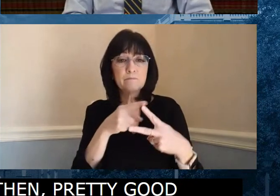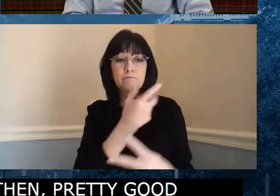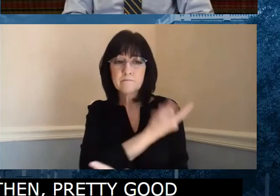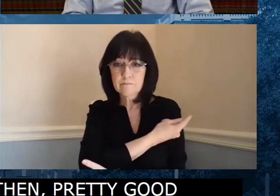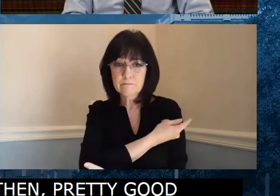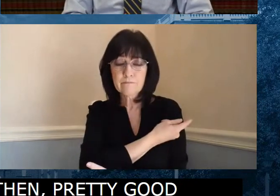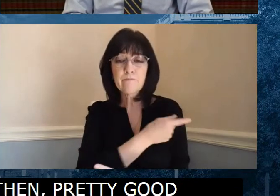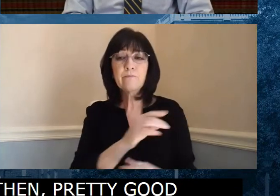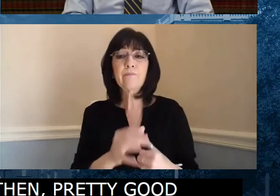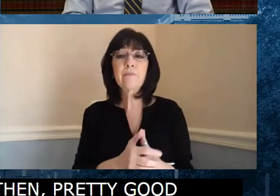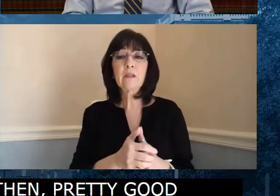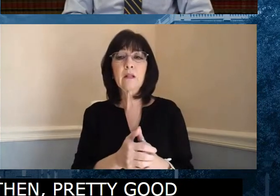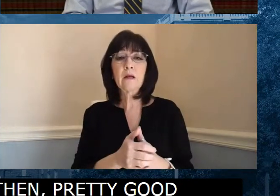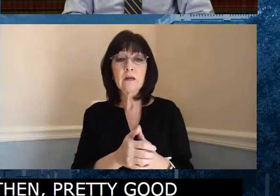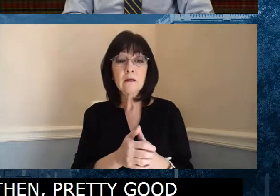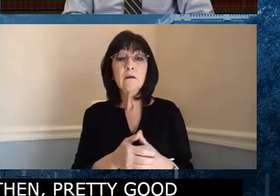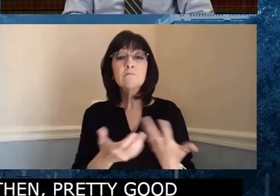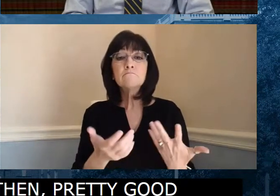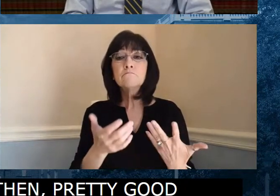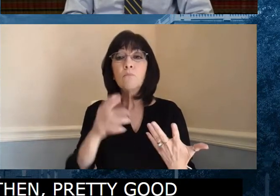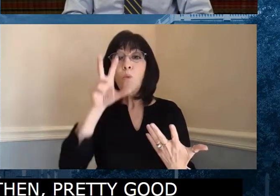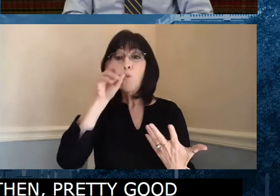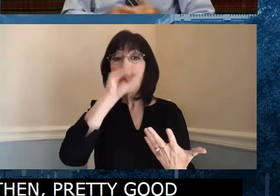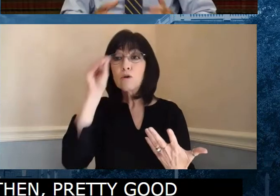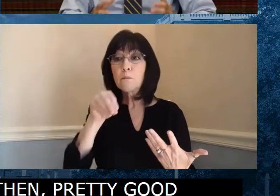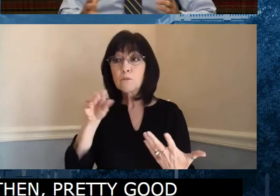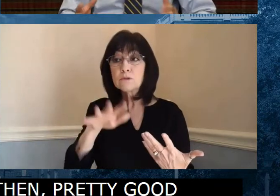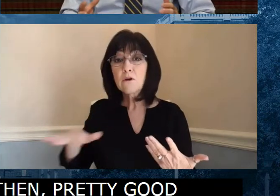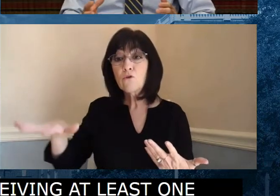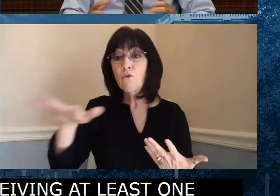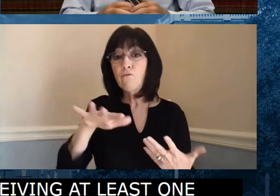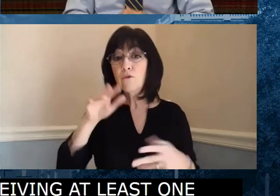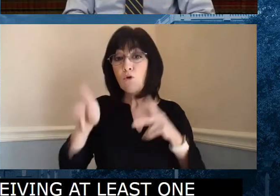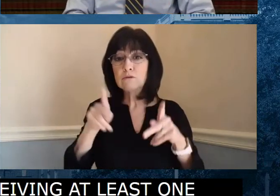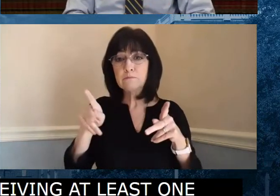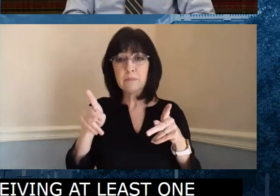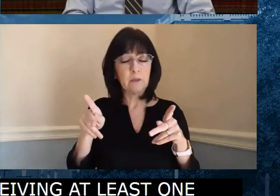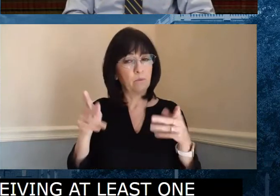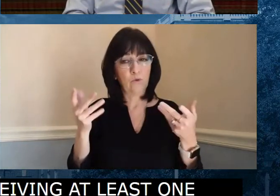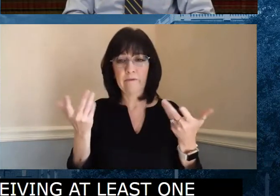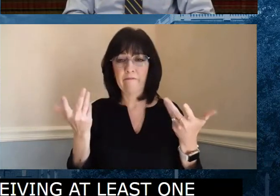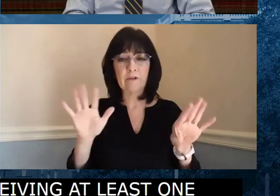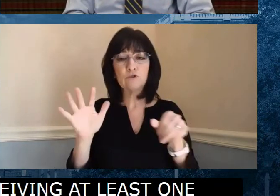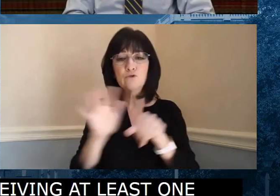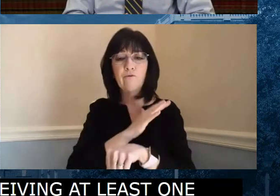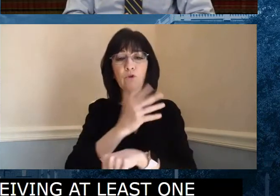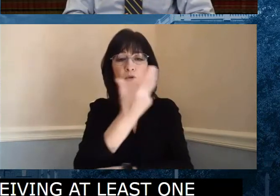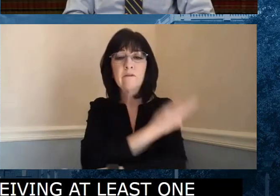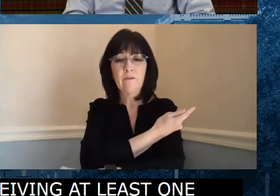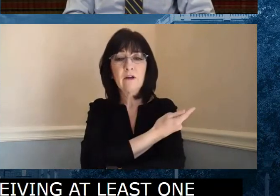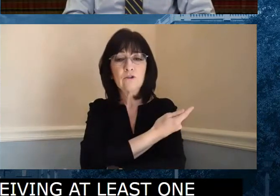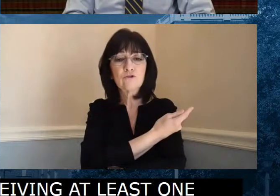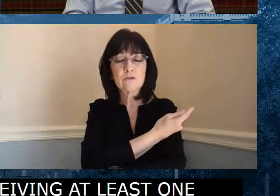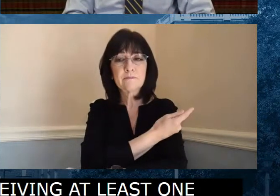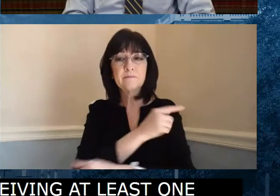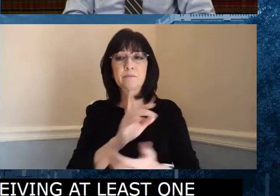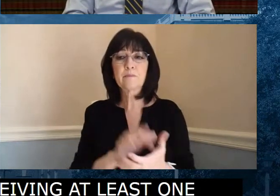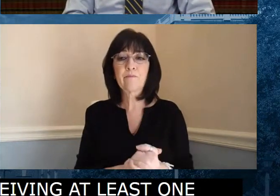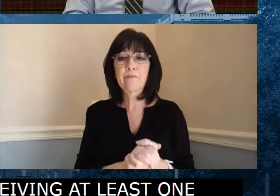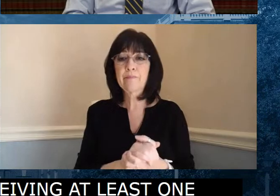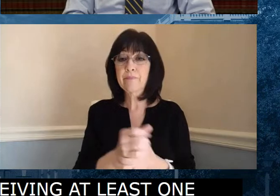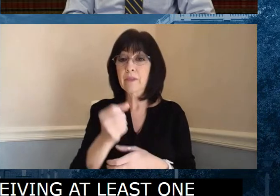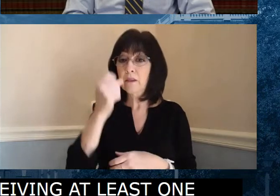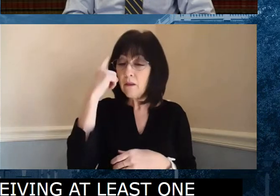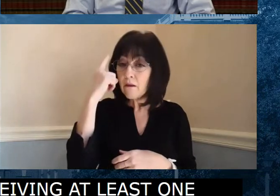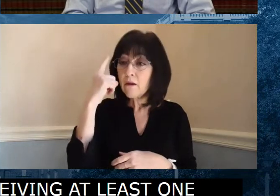that have been fully vaccinated. We got some maybe promising news on the J&J vaccine, which was one